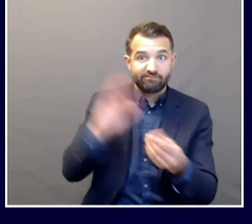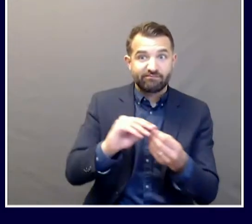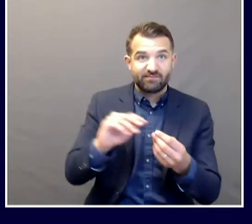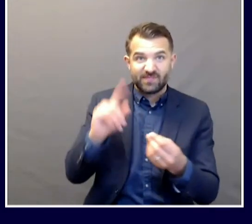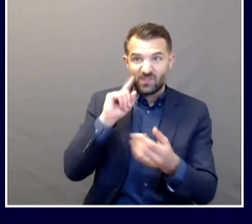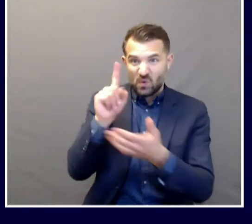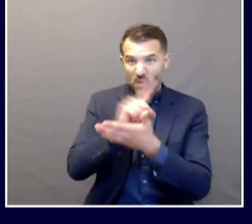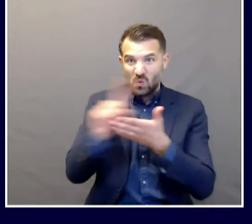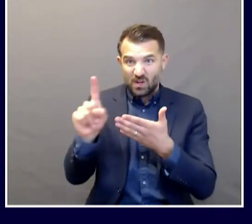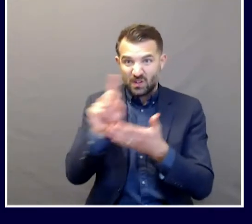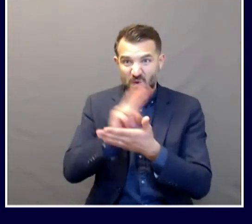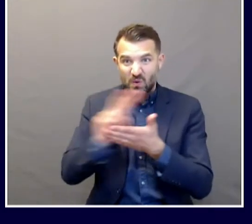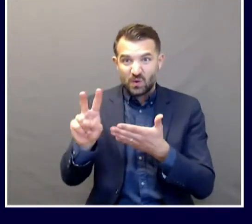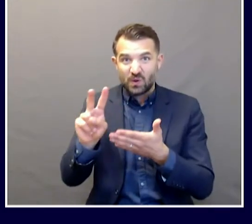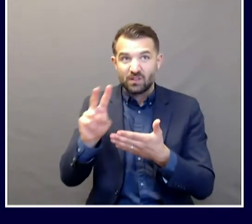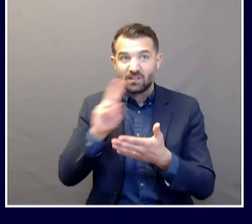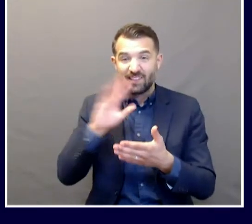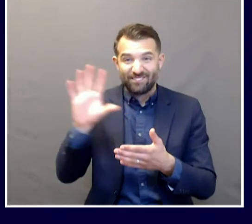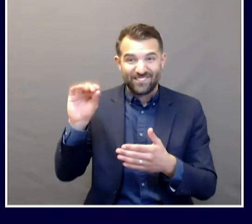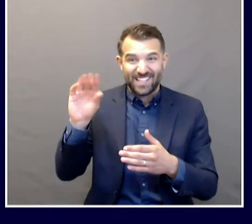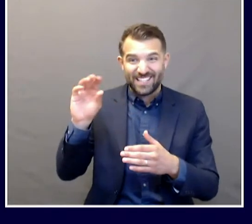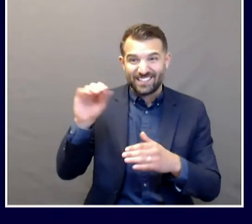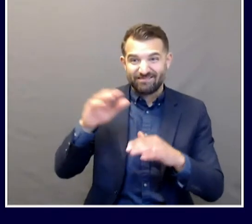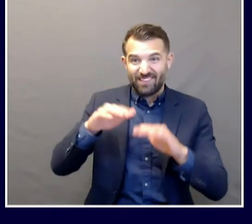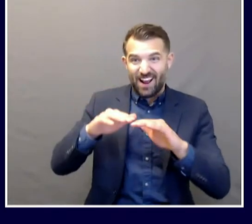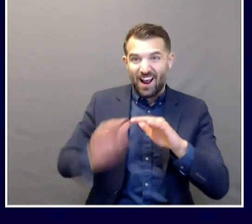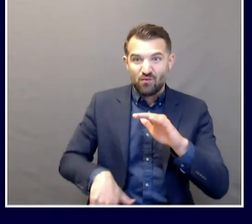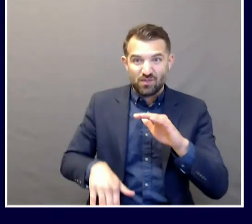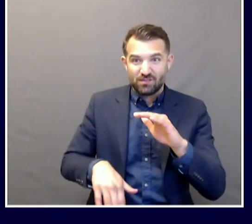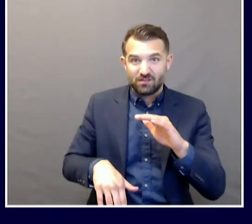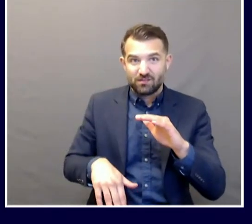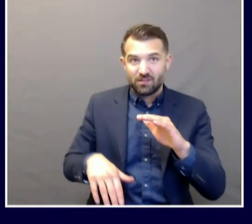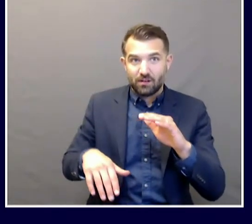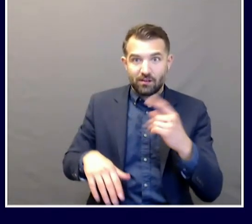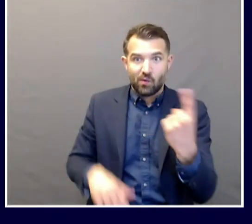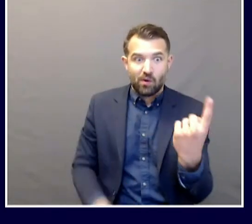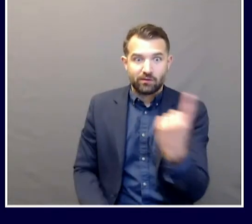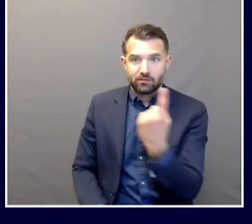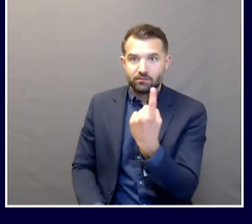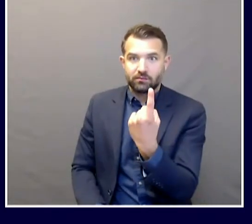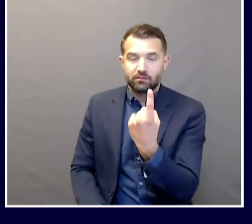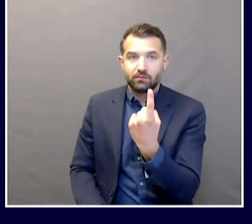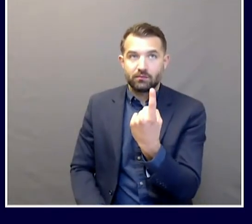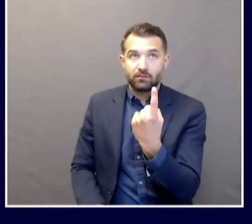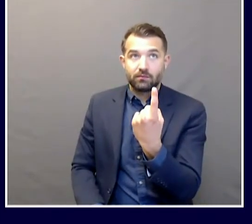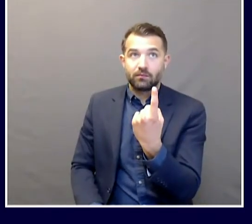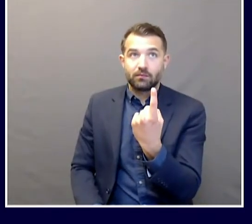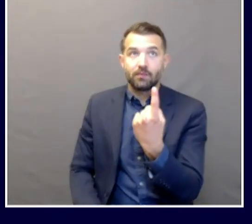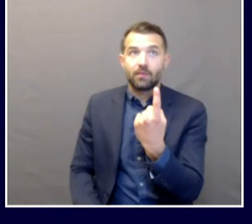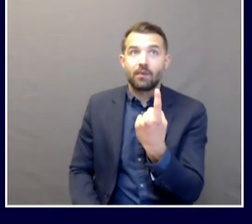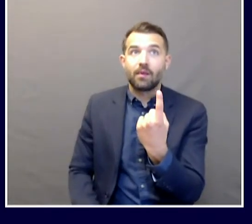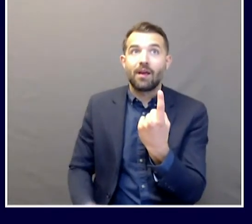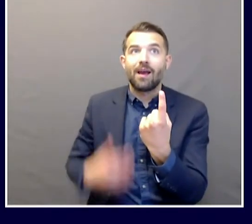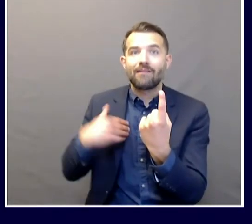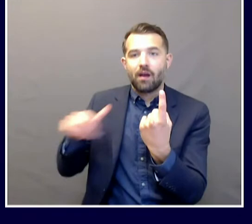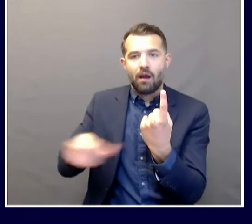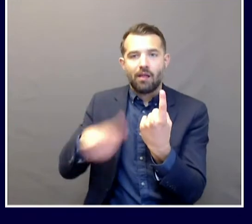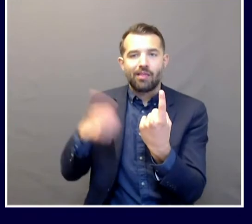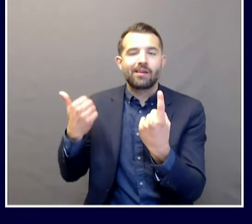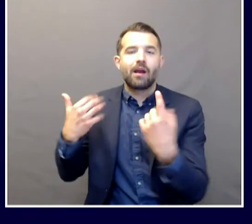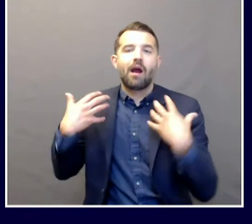than 50, in one of those instances, the individual had a pre-existing medical condition,